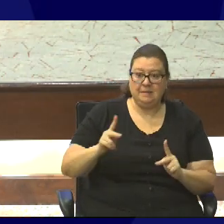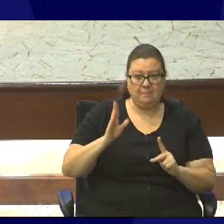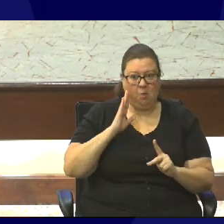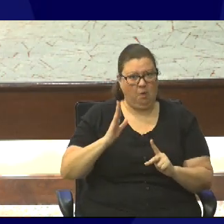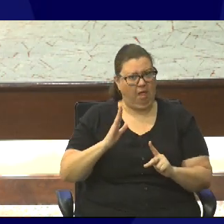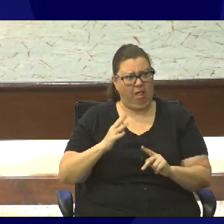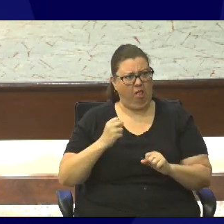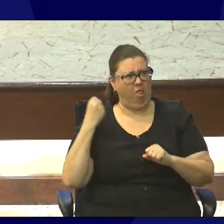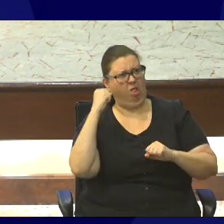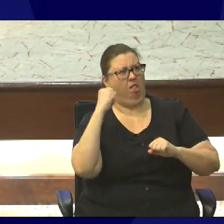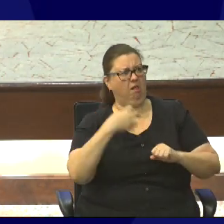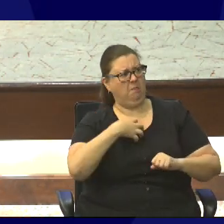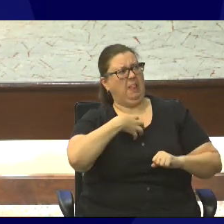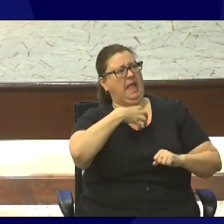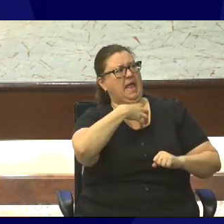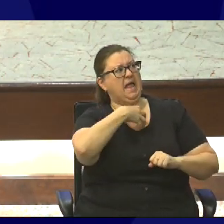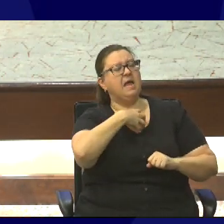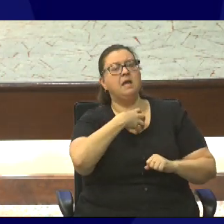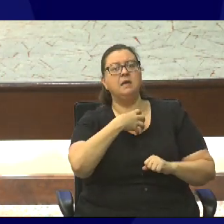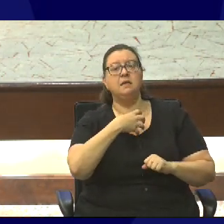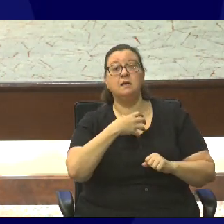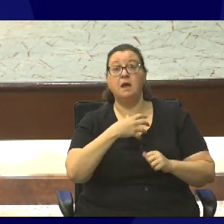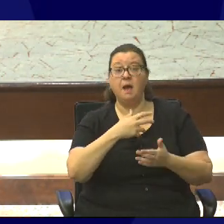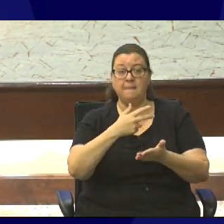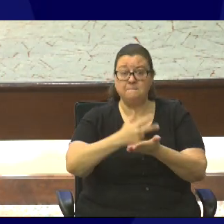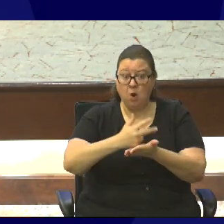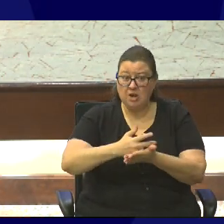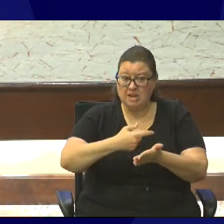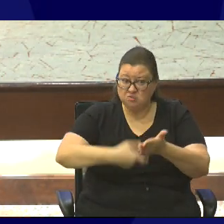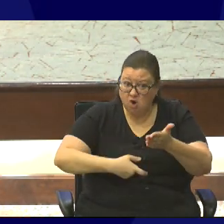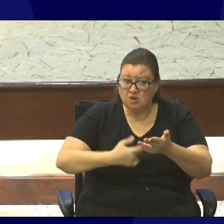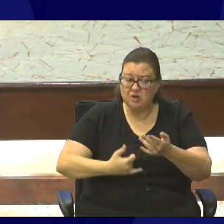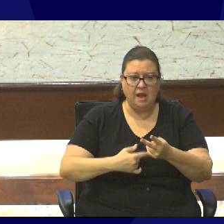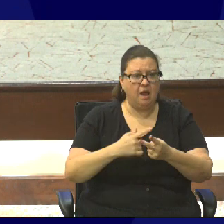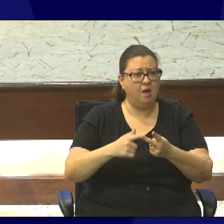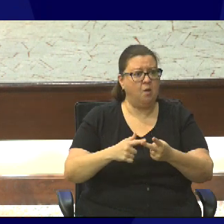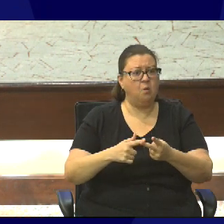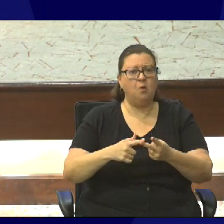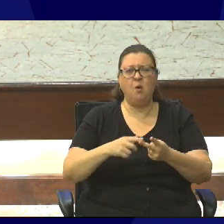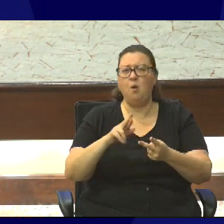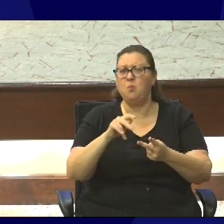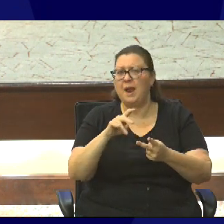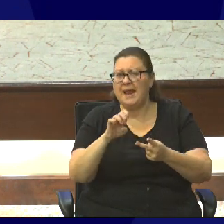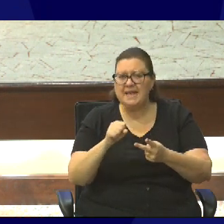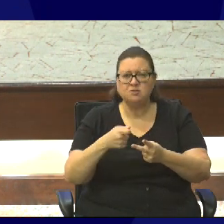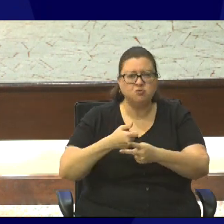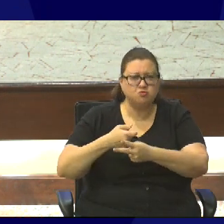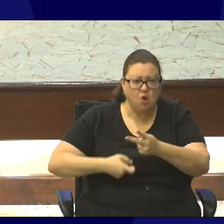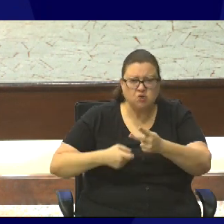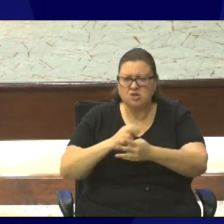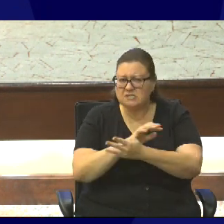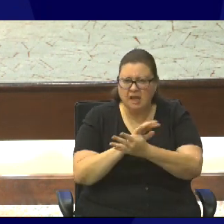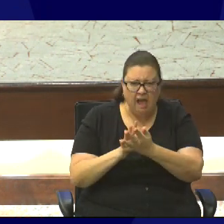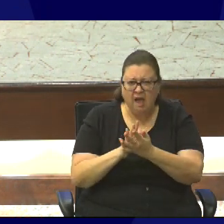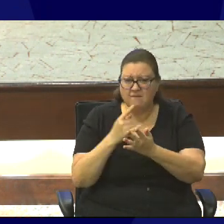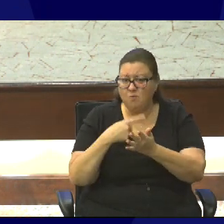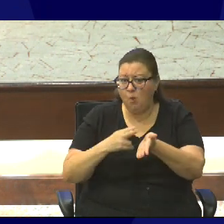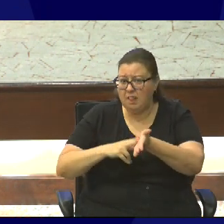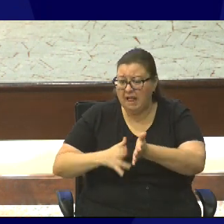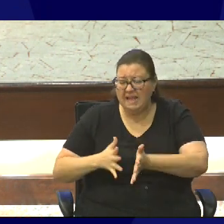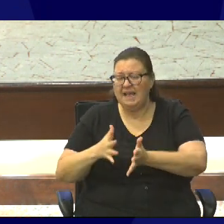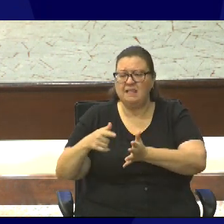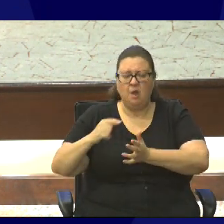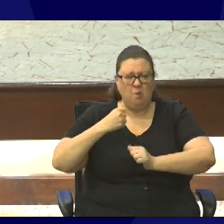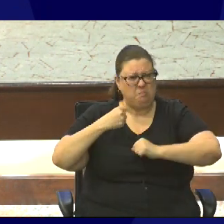some pushback. You'll get pushback on paid parking, you'll get pushback from tenants on rates and charges and lease policies. So it's something to be prepared